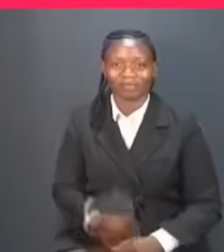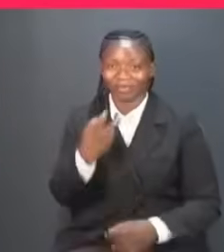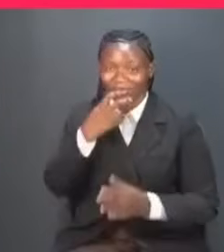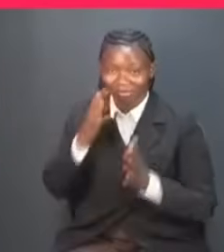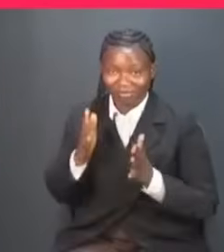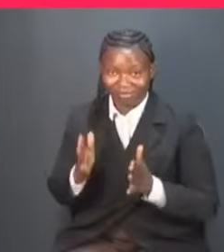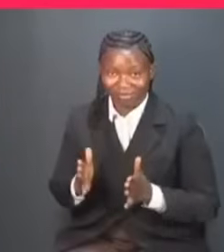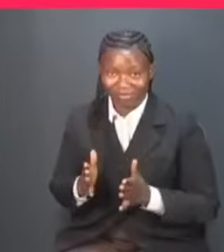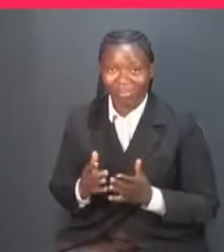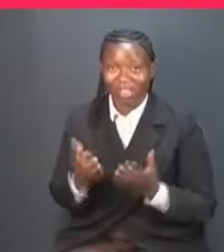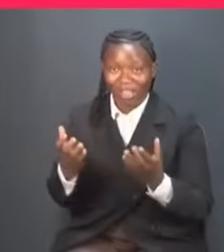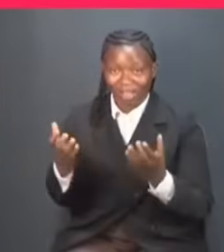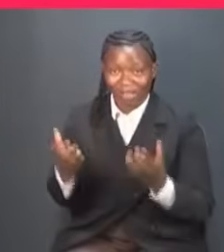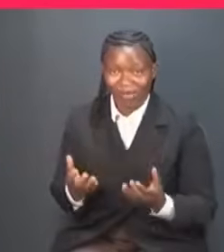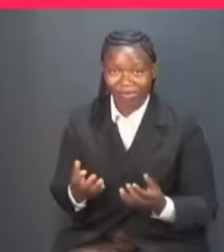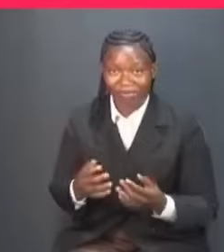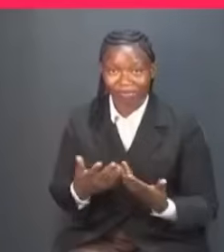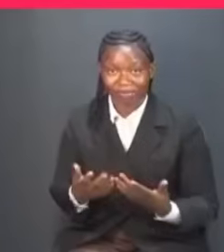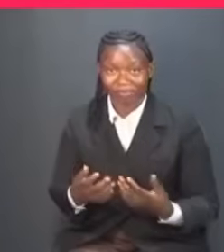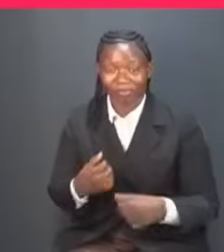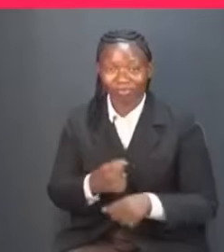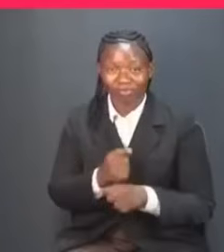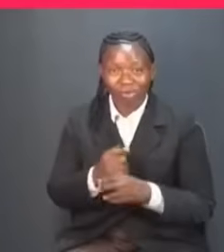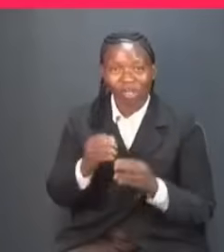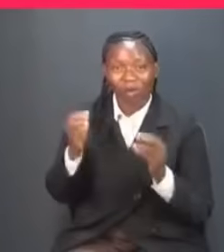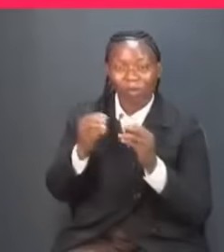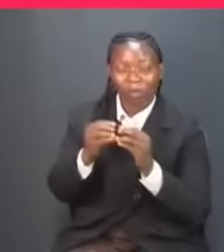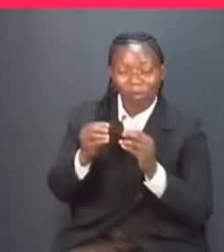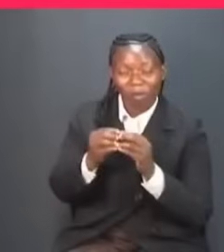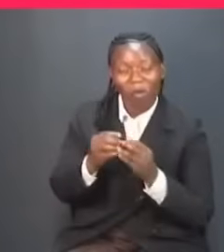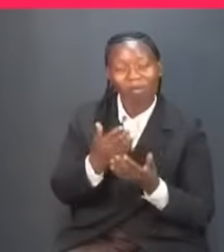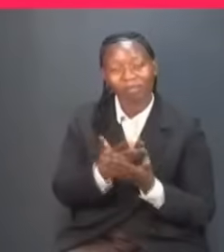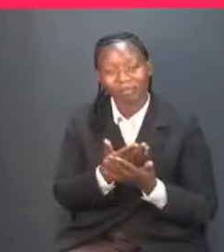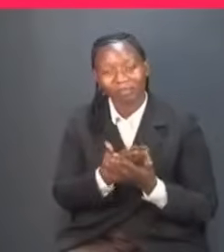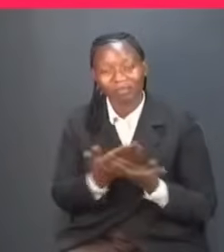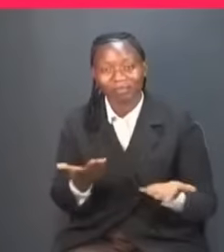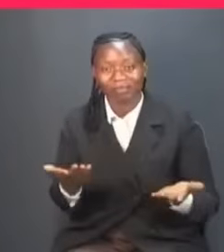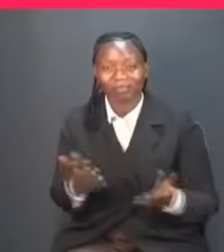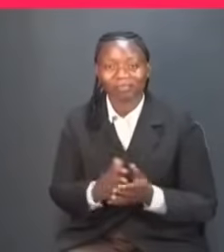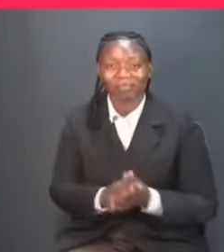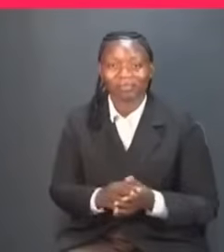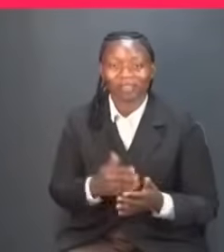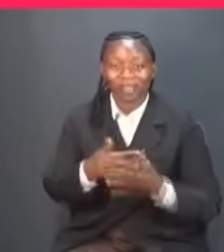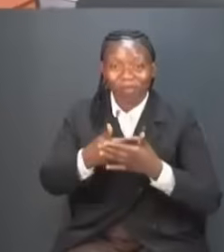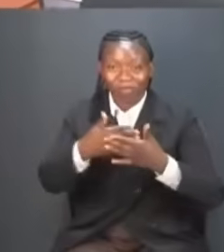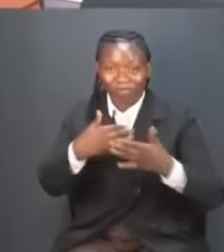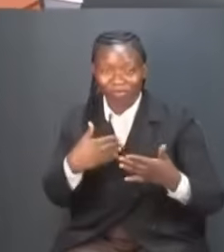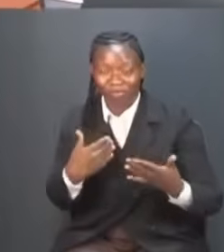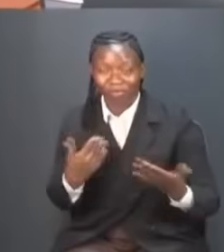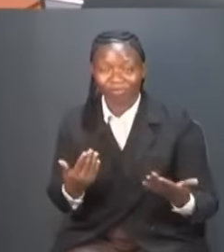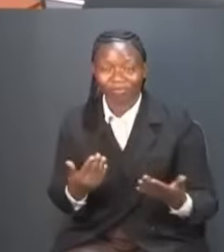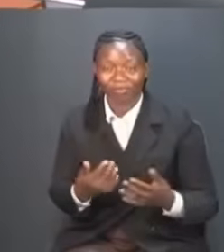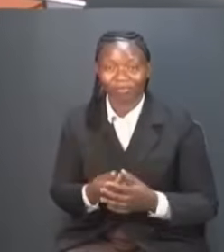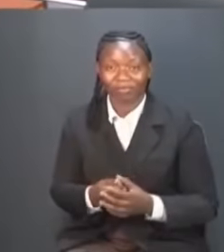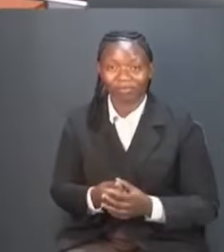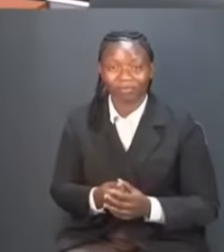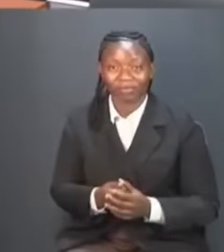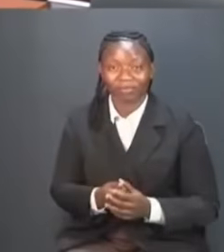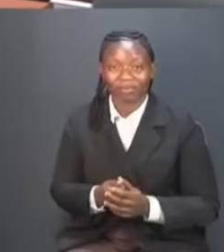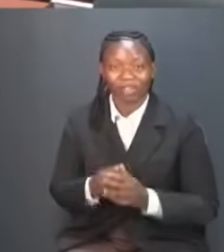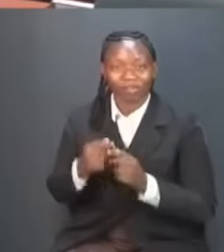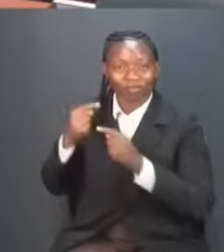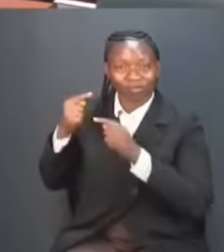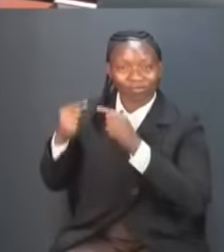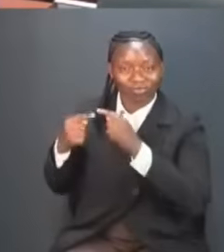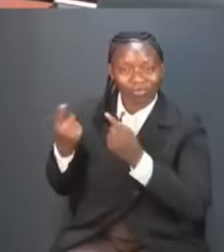I really want to even make a further prayer that before we take, you consider the